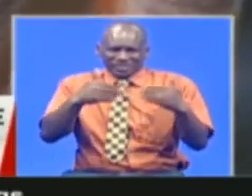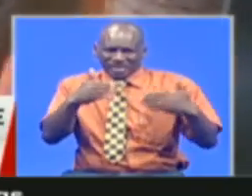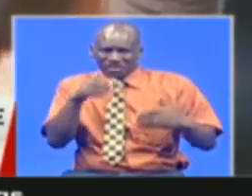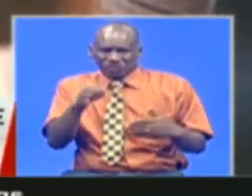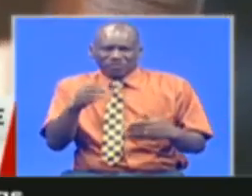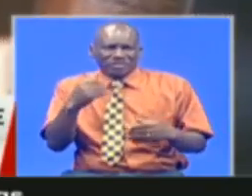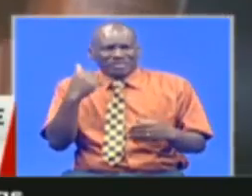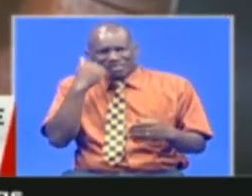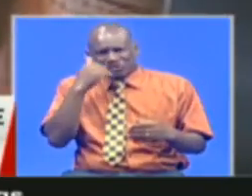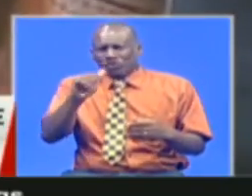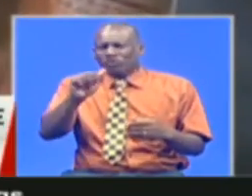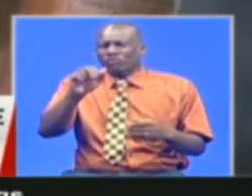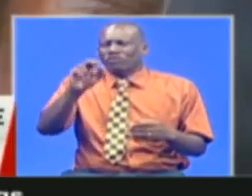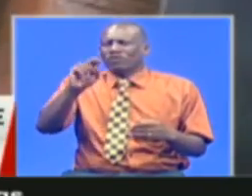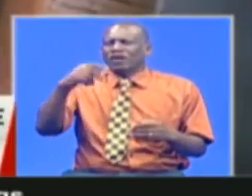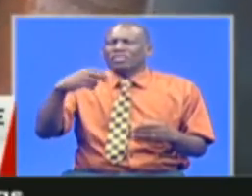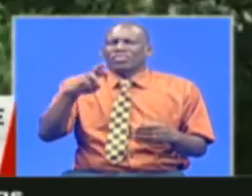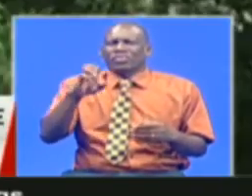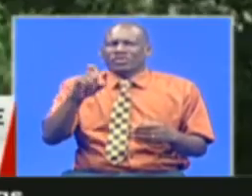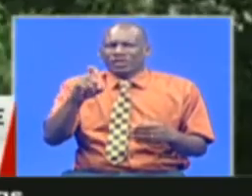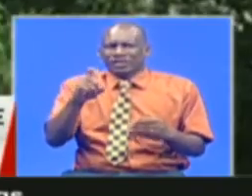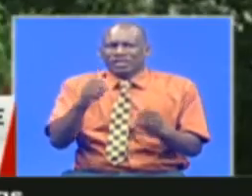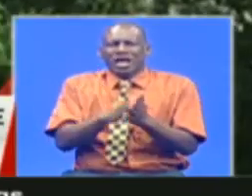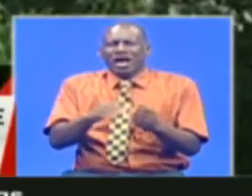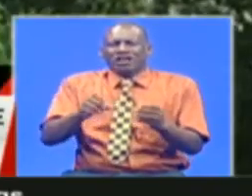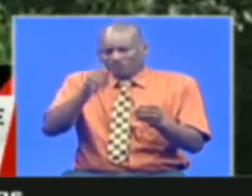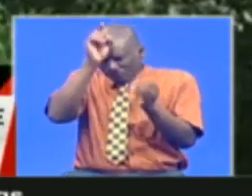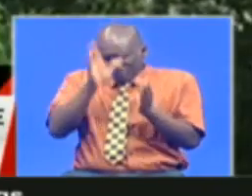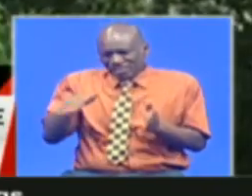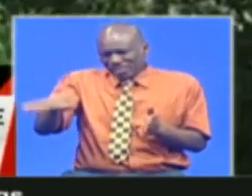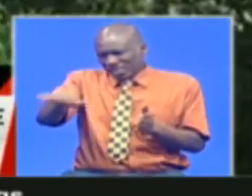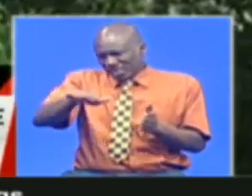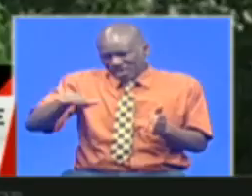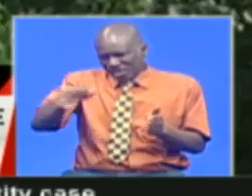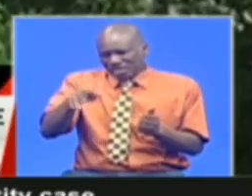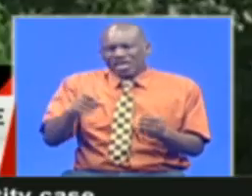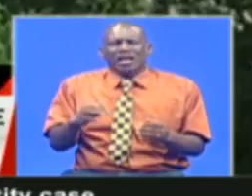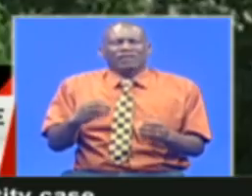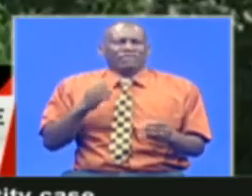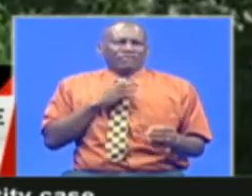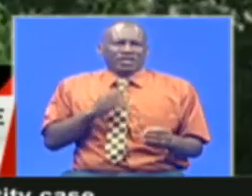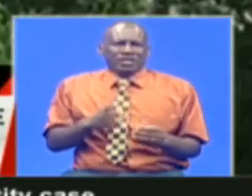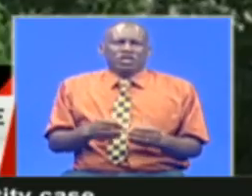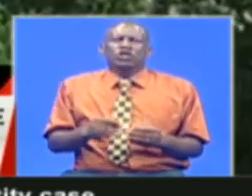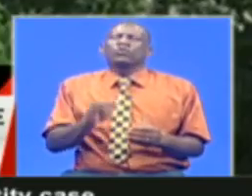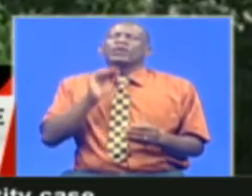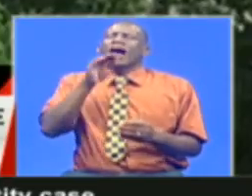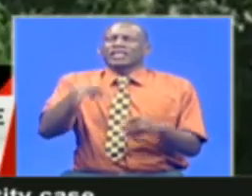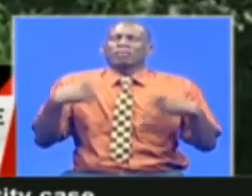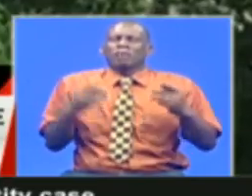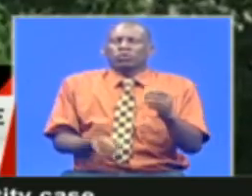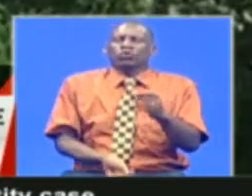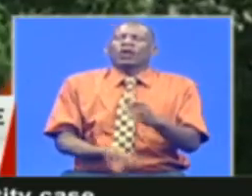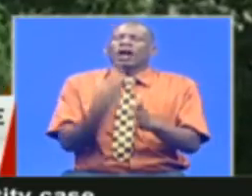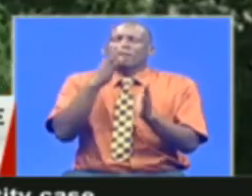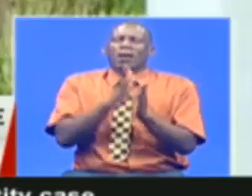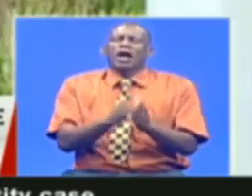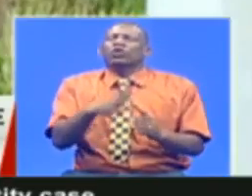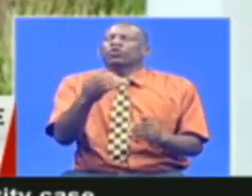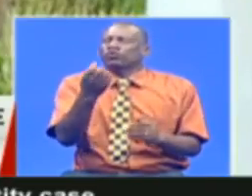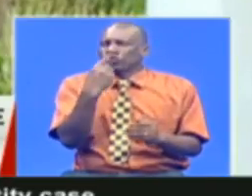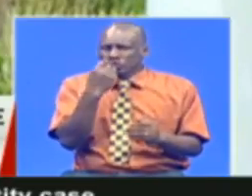causing villagers here sleepless nights. So we as residents also, we are appealing to our people to come out and seek